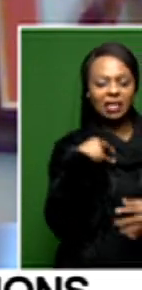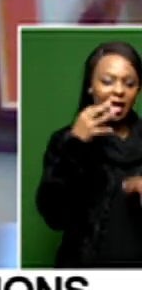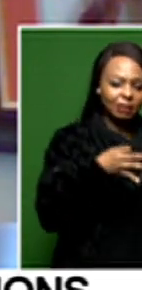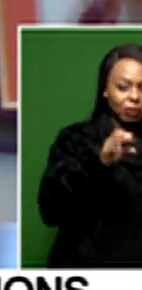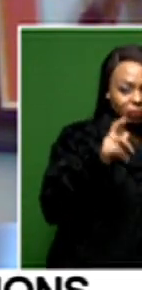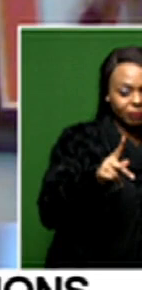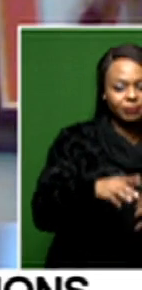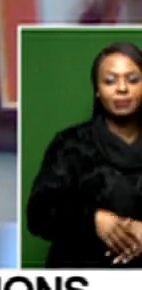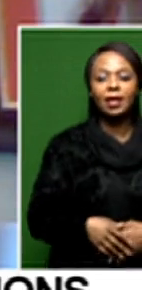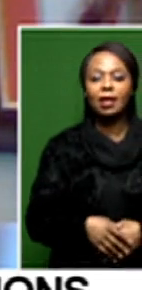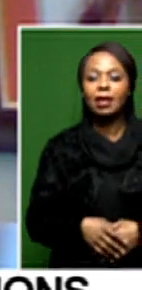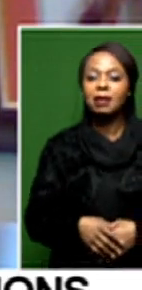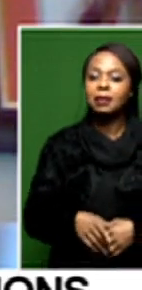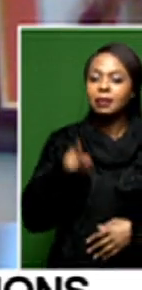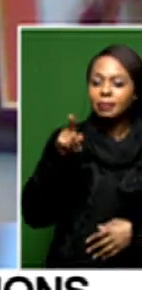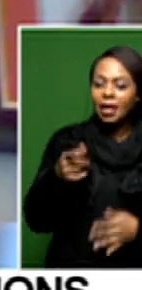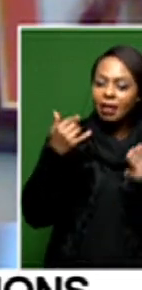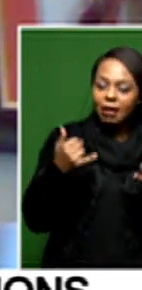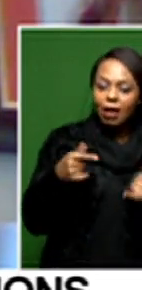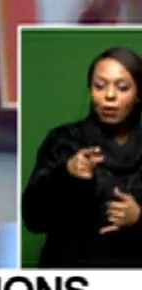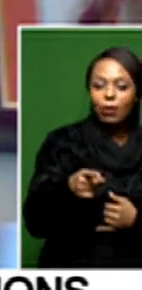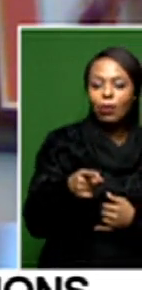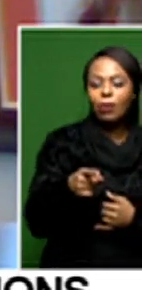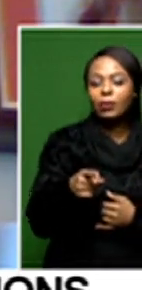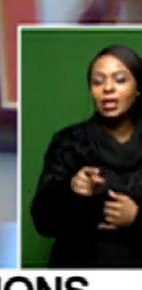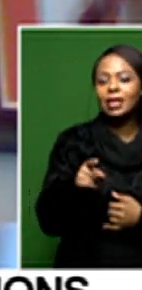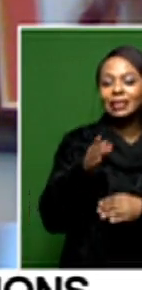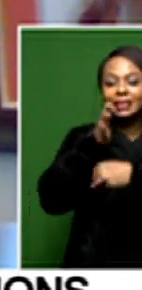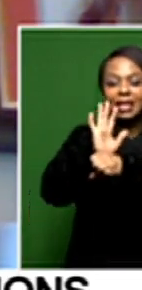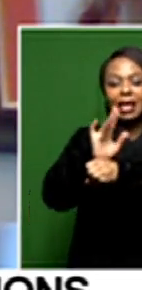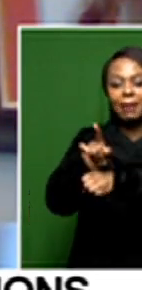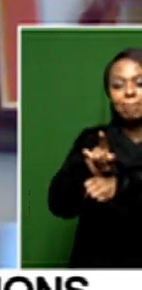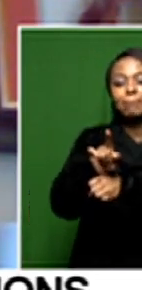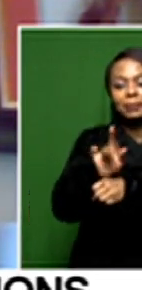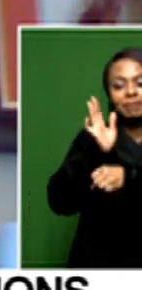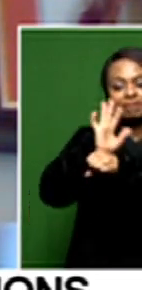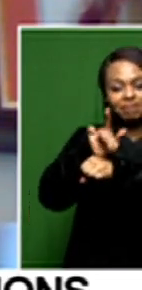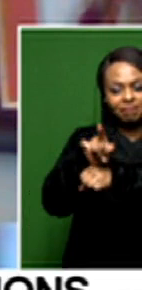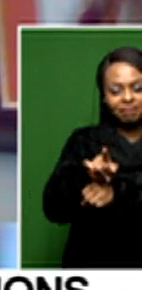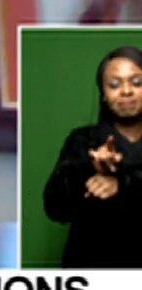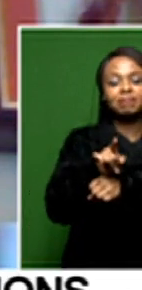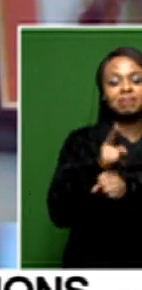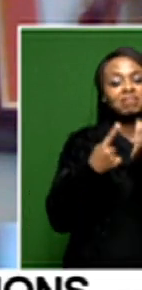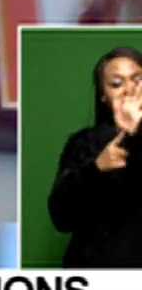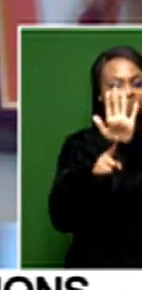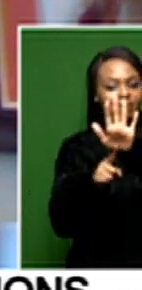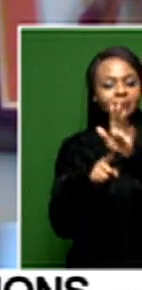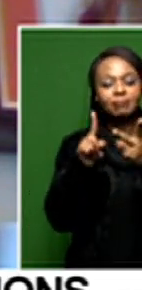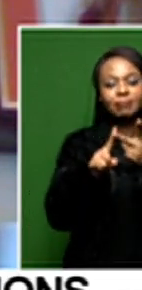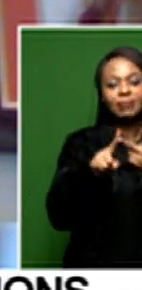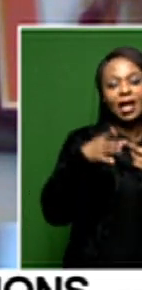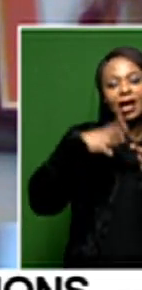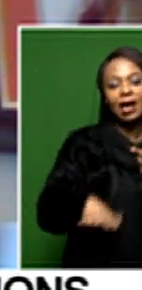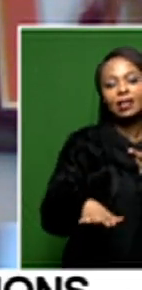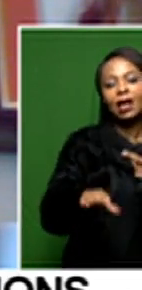So we have outstanding cinematography that we have added. We have outstanding cast, that is ensemble. And